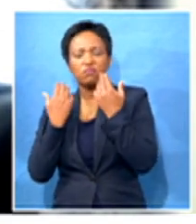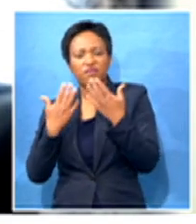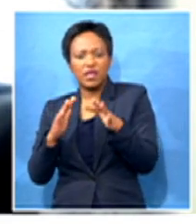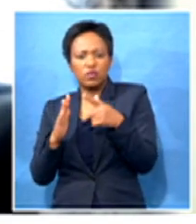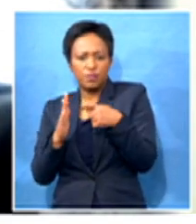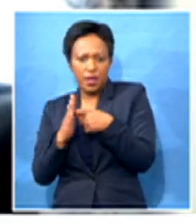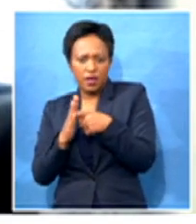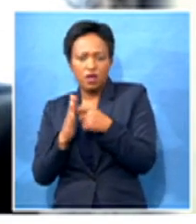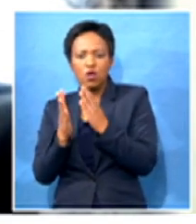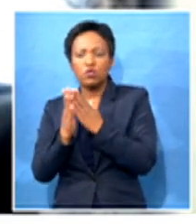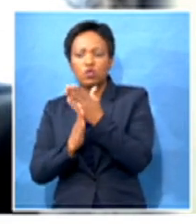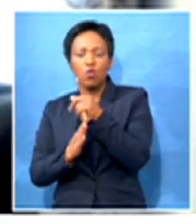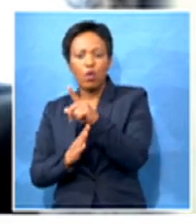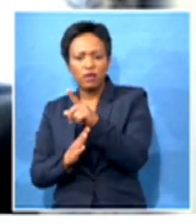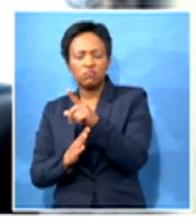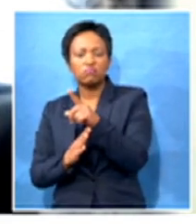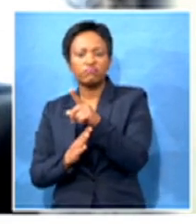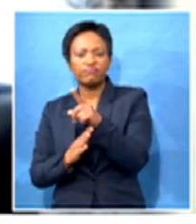through service providers,